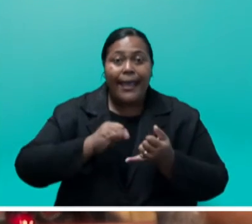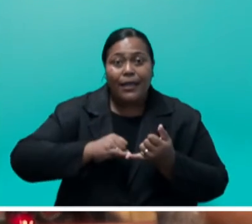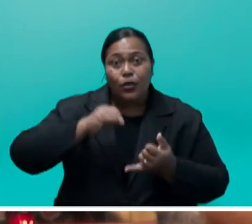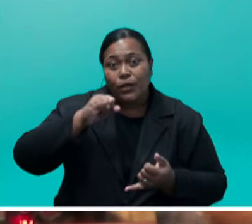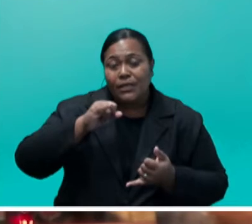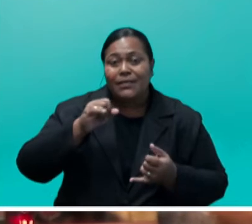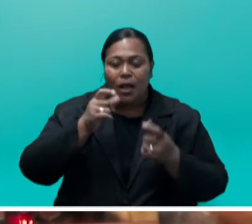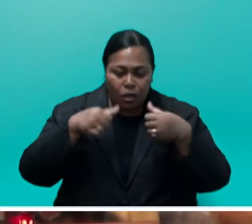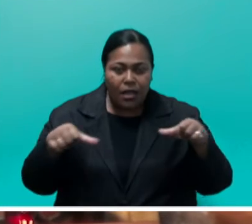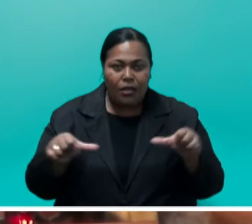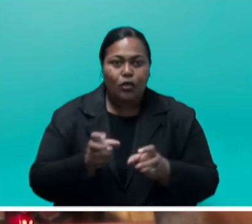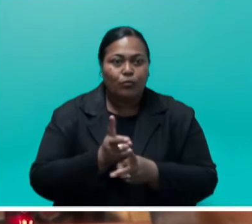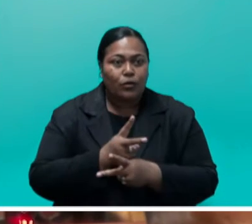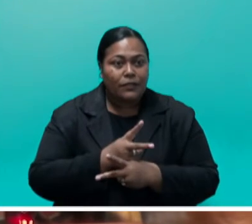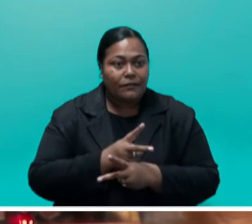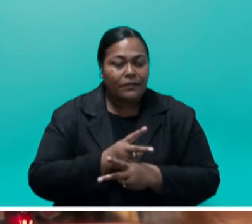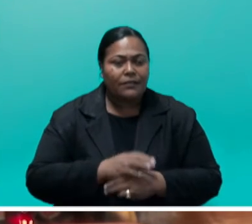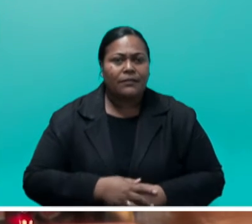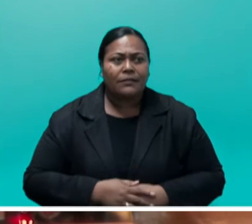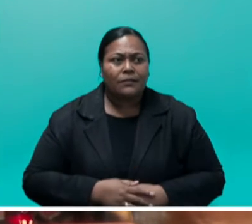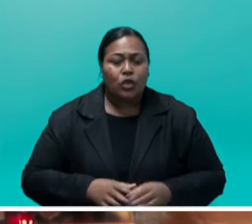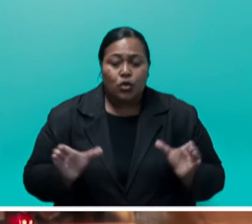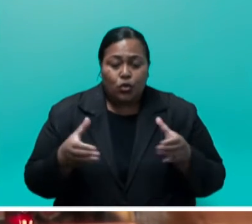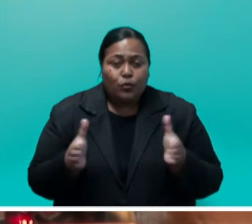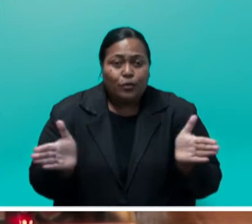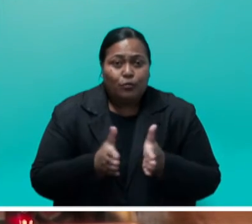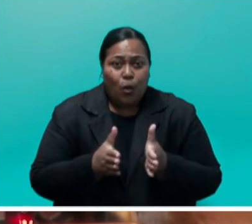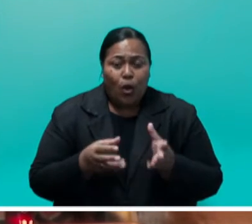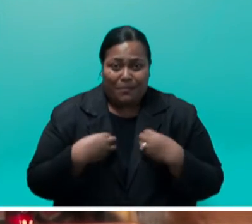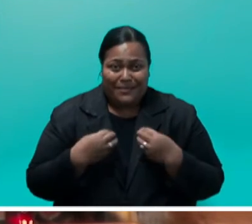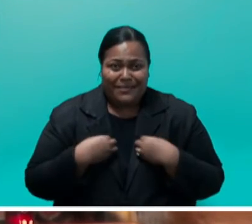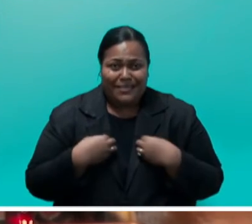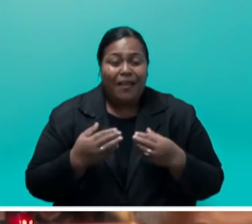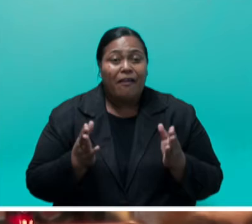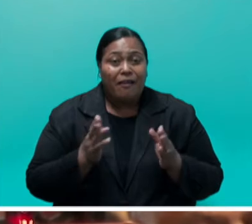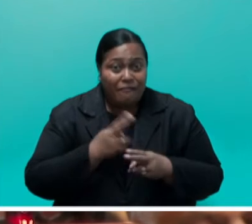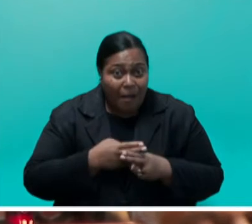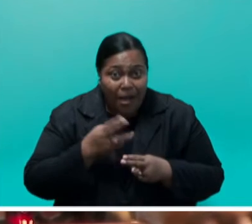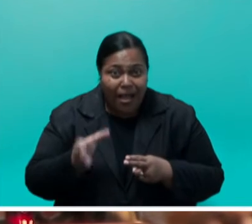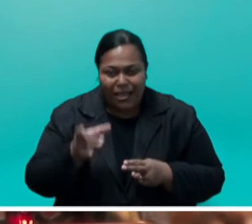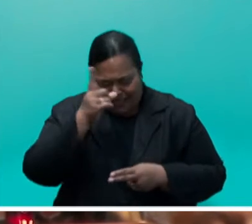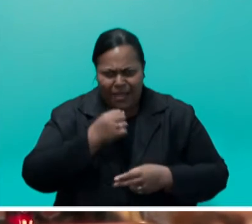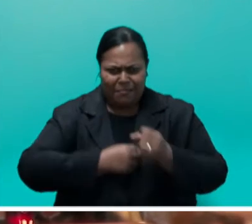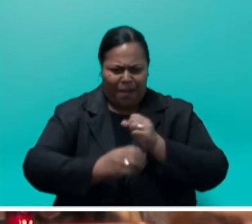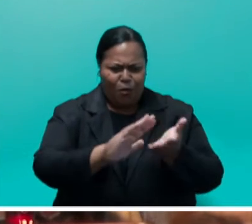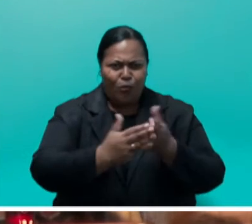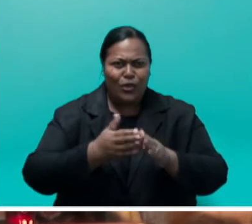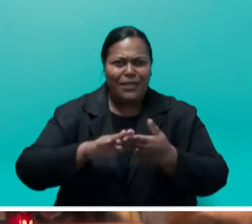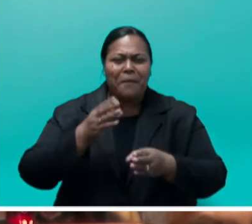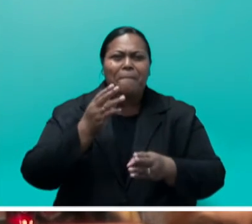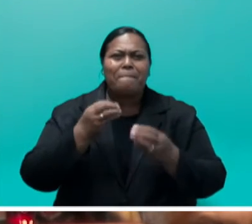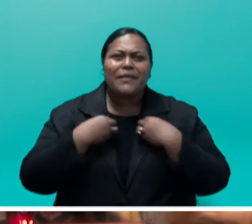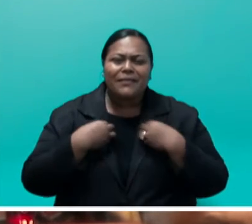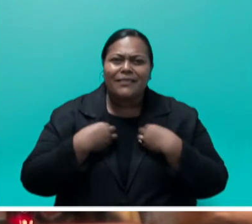productivity. Group small-scale farmers into cooperatives and link them directly to markets and